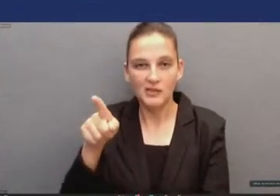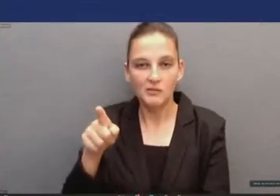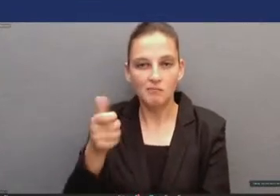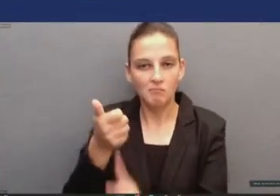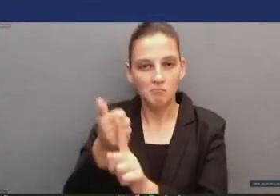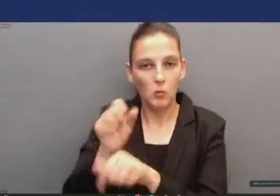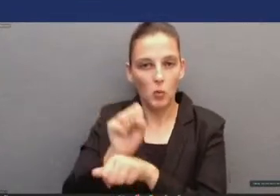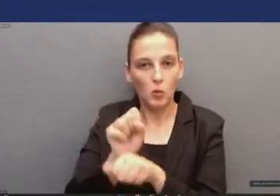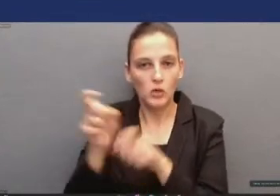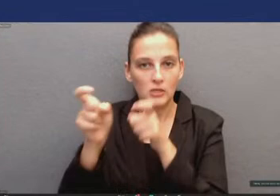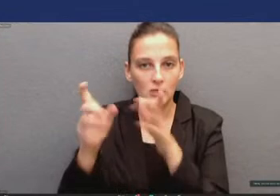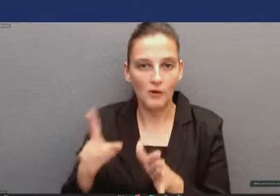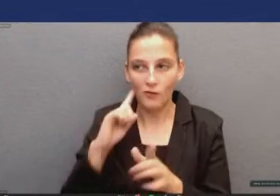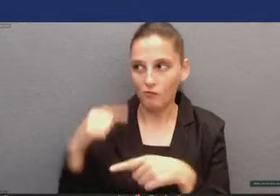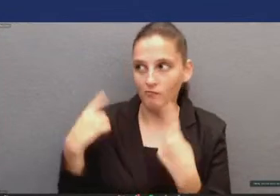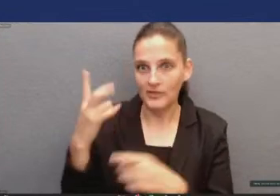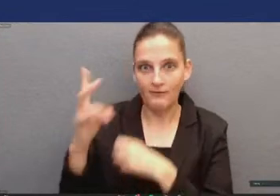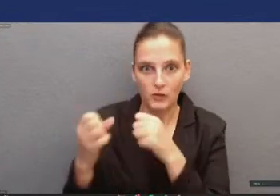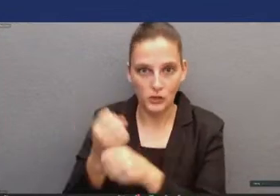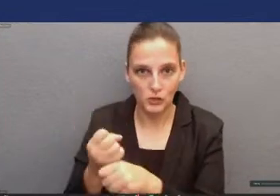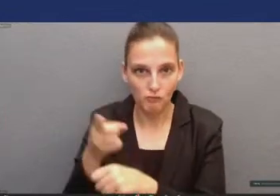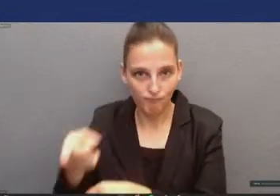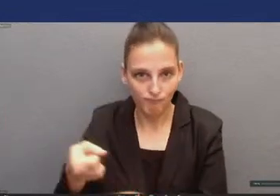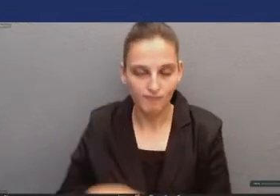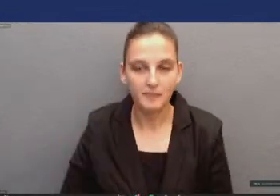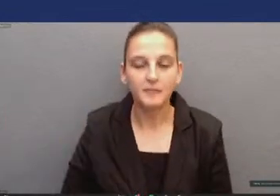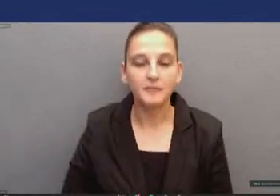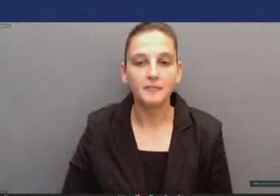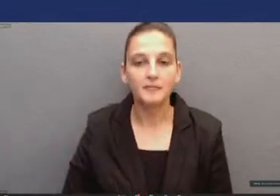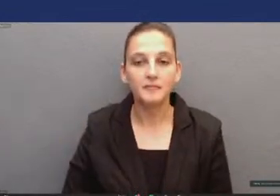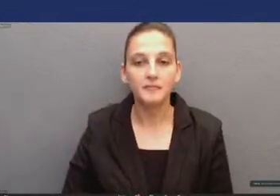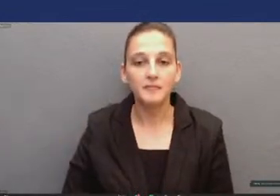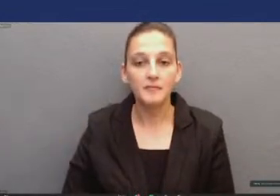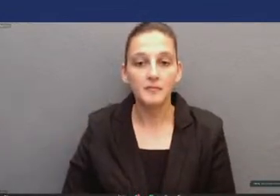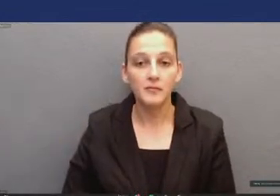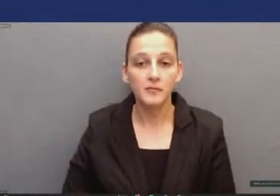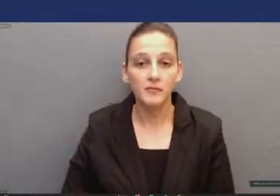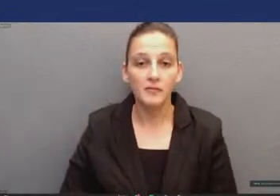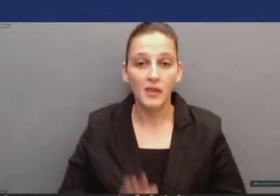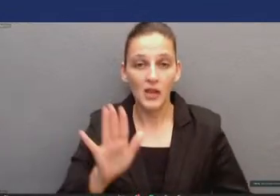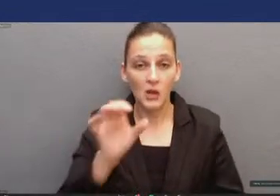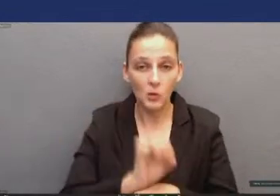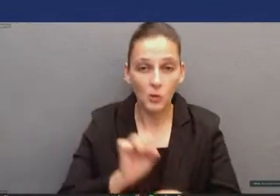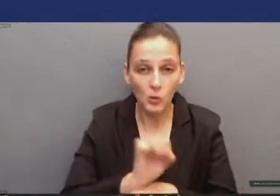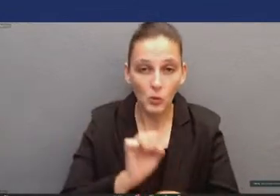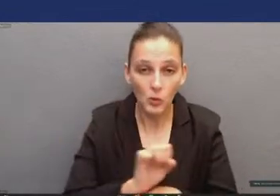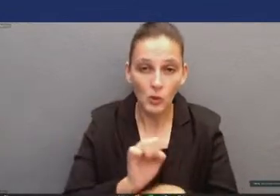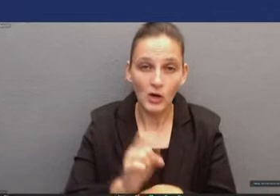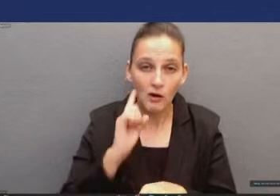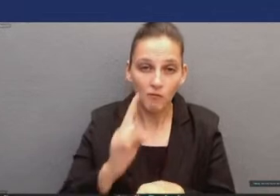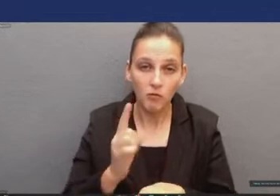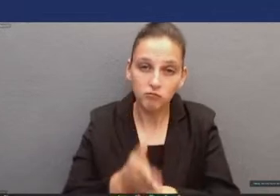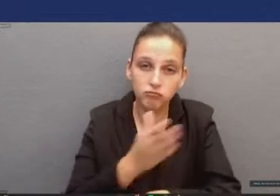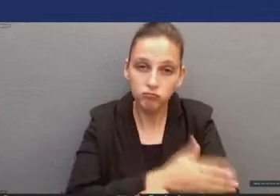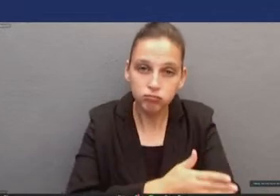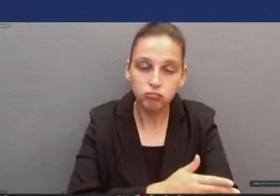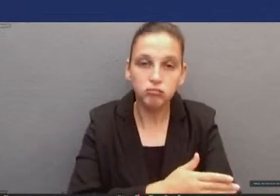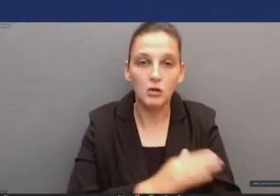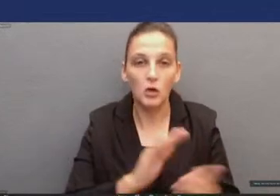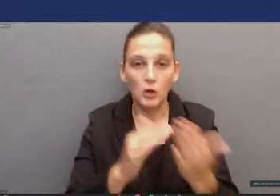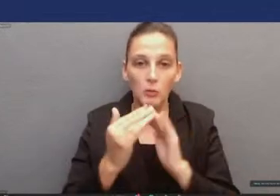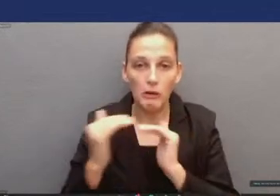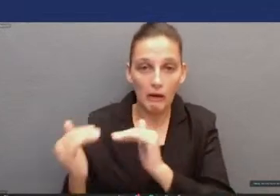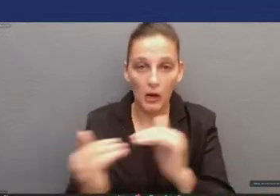benefit for over 17 years. And his commitment to addressing health equity is certainly well known in this group. It's